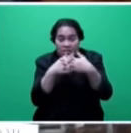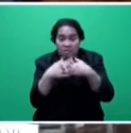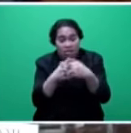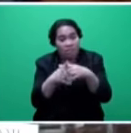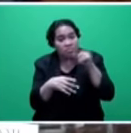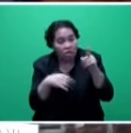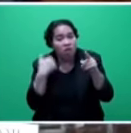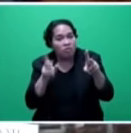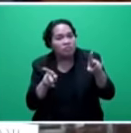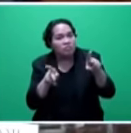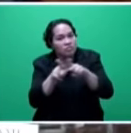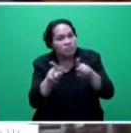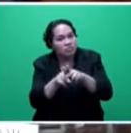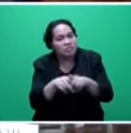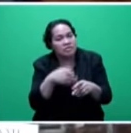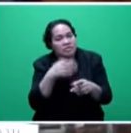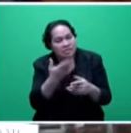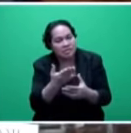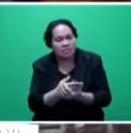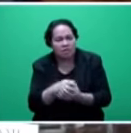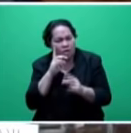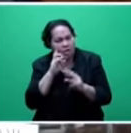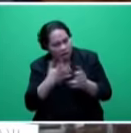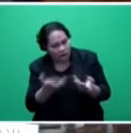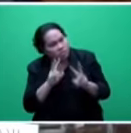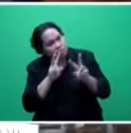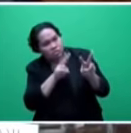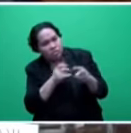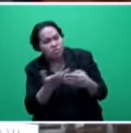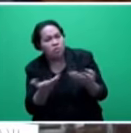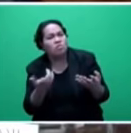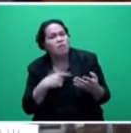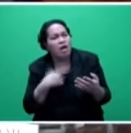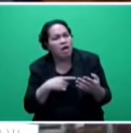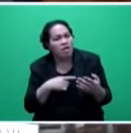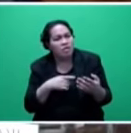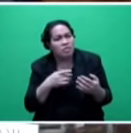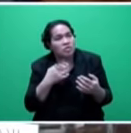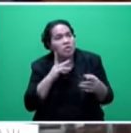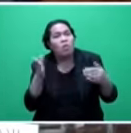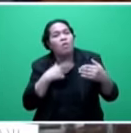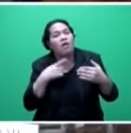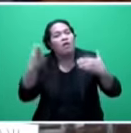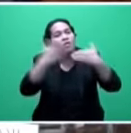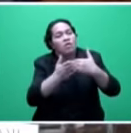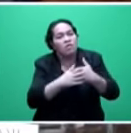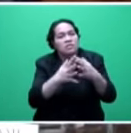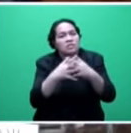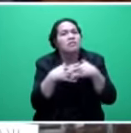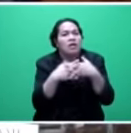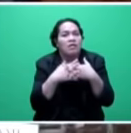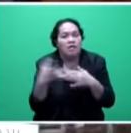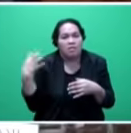In the current climate of Sino-USA relations, what picture are we painting with the closing of the Fiji embassy in the